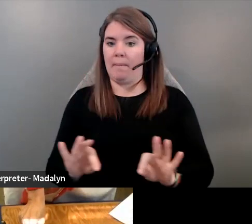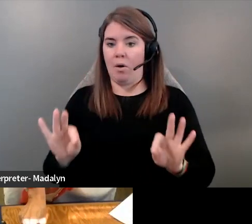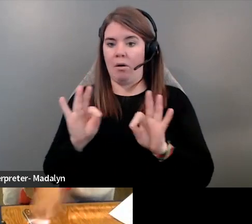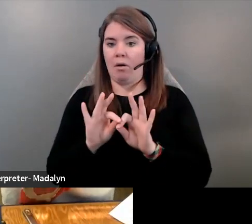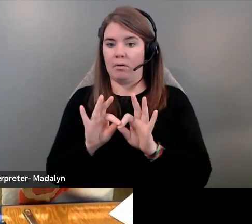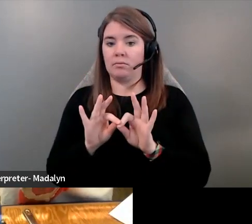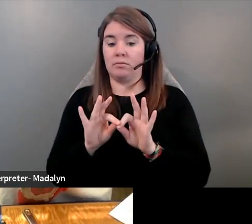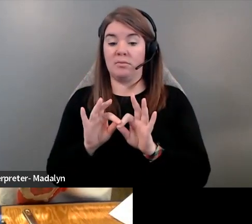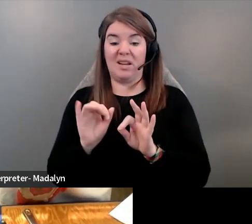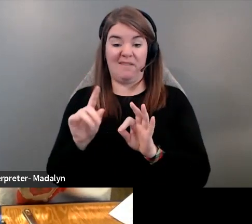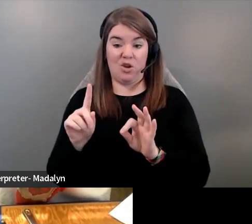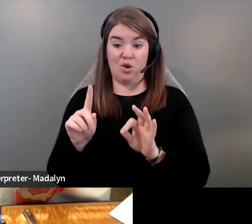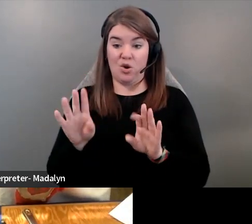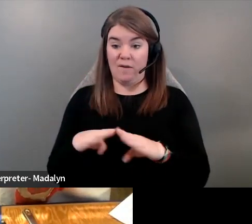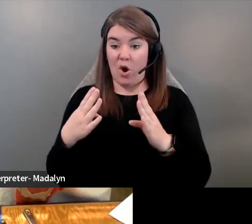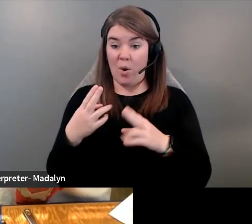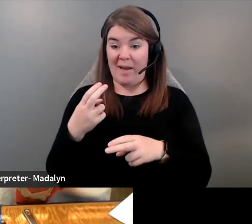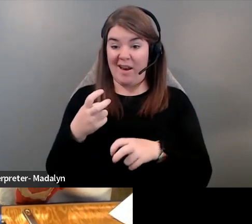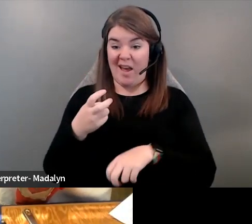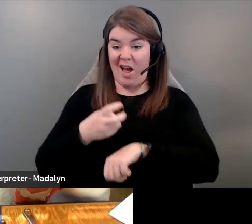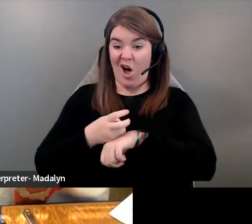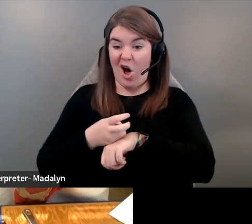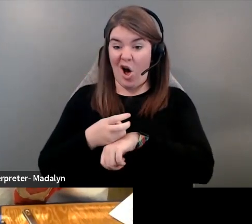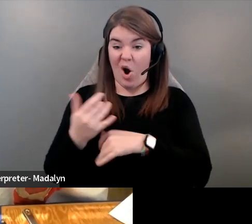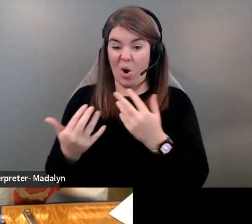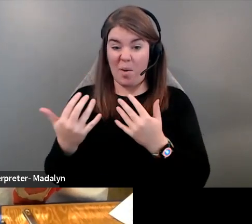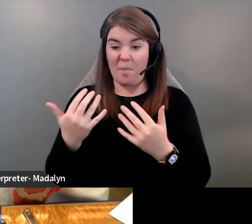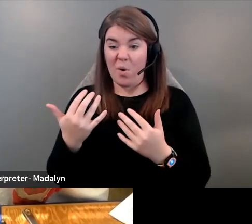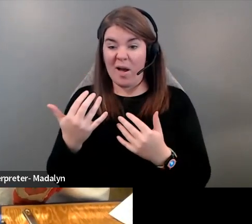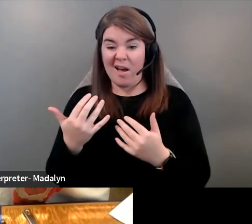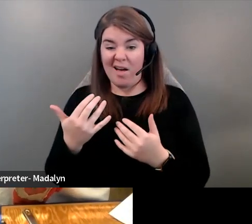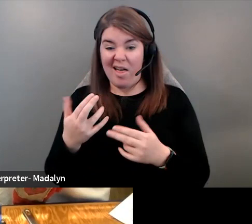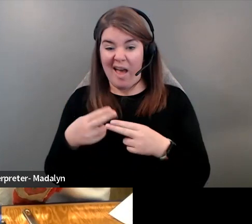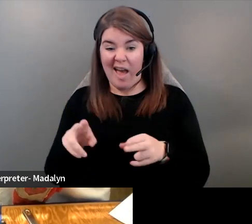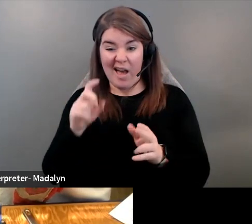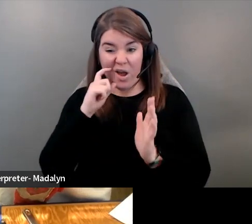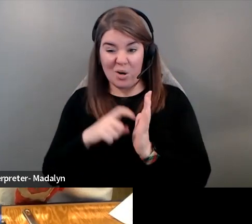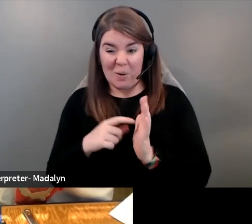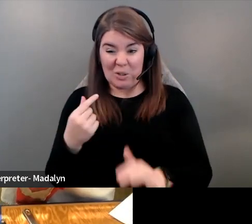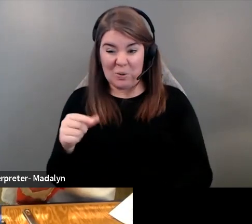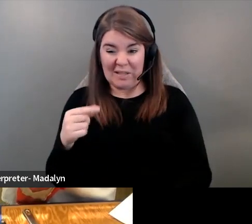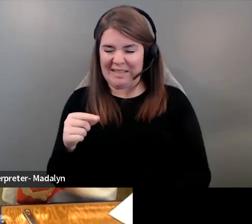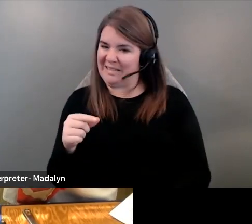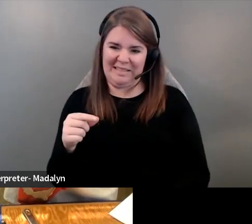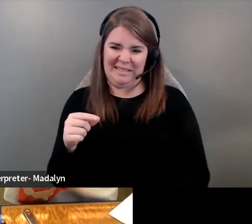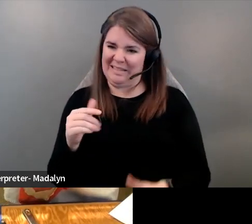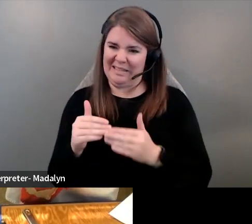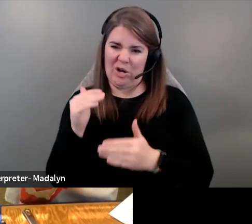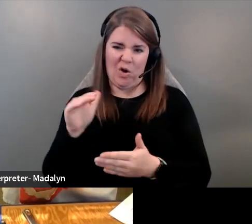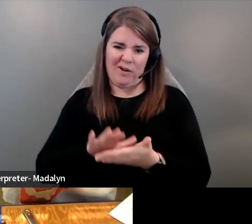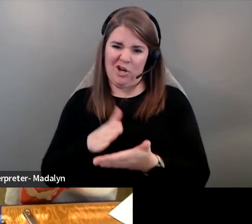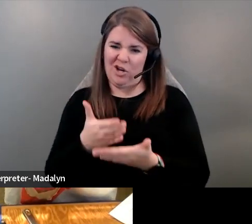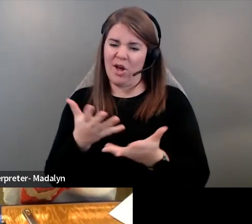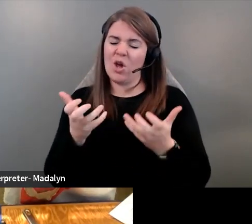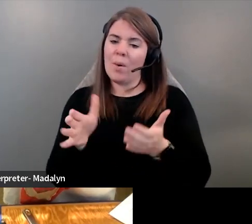ever opened a hard-boiled egg and the yolk was kind of green inside, that means you've overcooked it. You want your yolk to be a